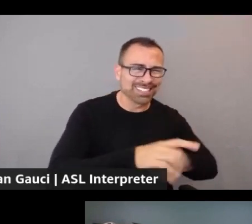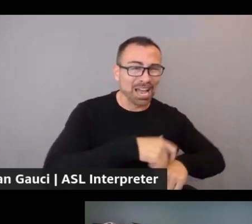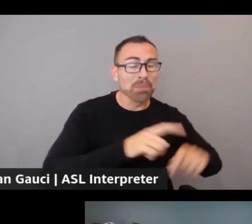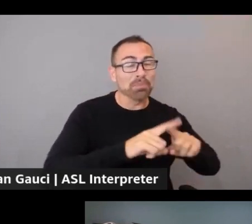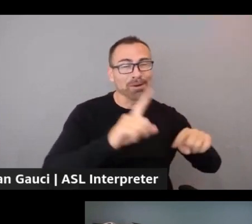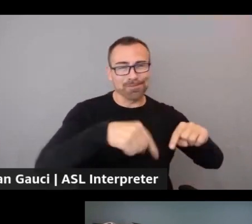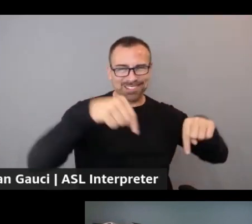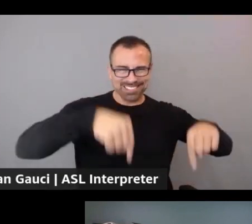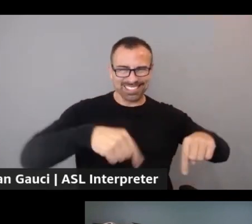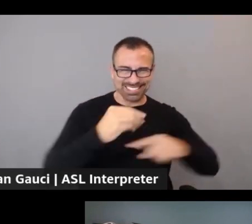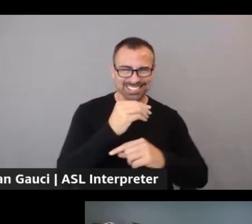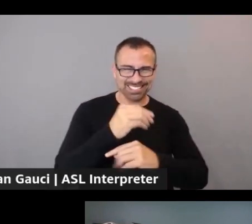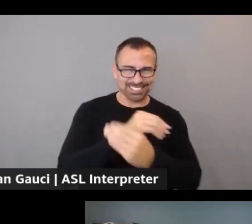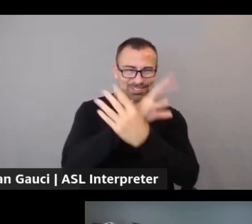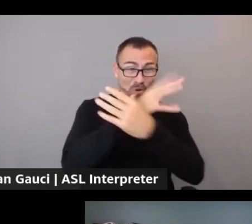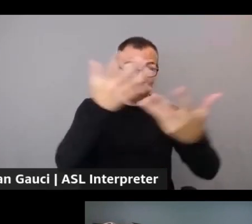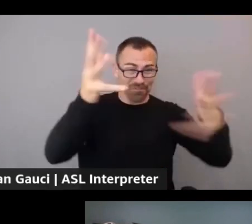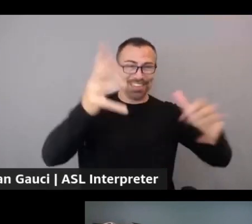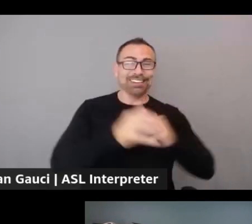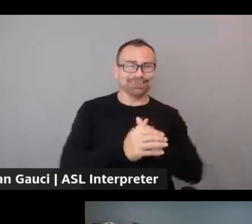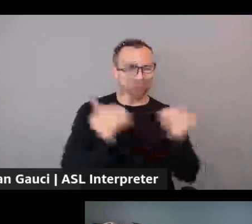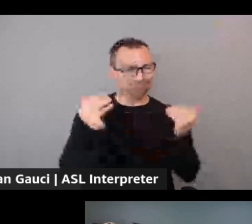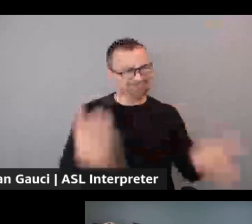how it goes. Okay.